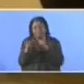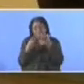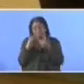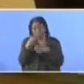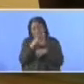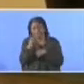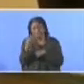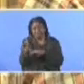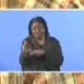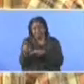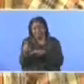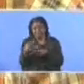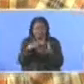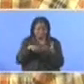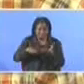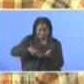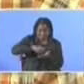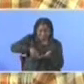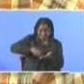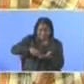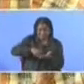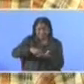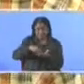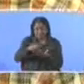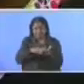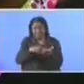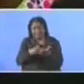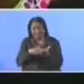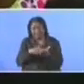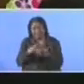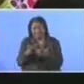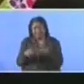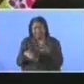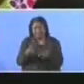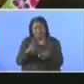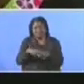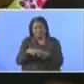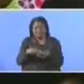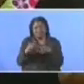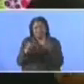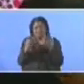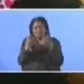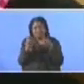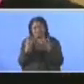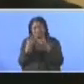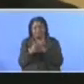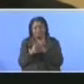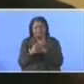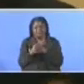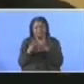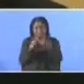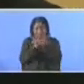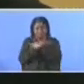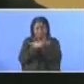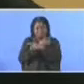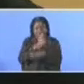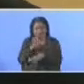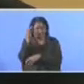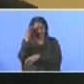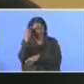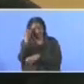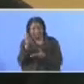layering, mixing paint, and also just being free to express yourself. It relaxes your mind. It helps with their